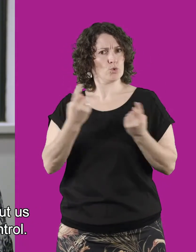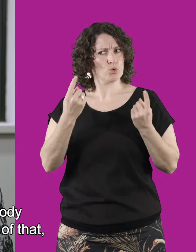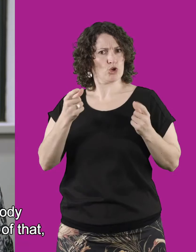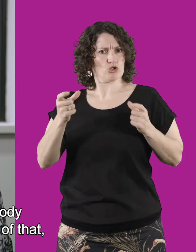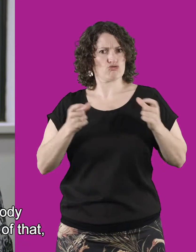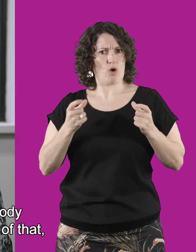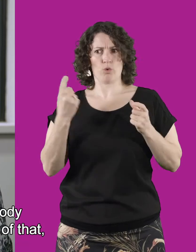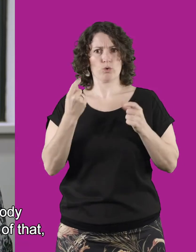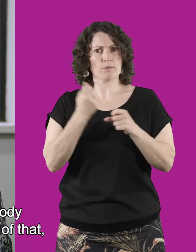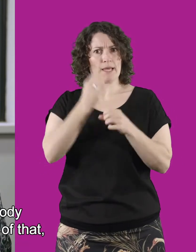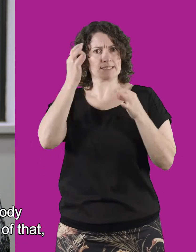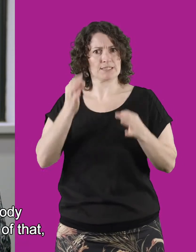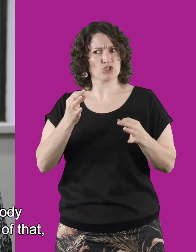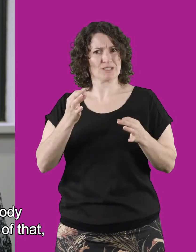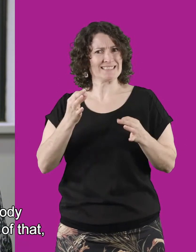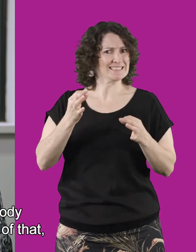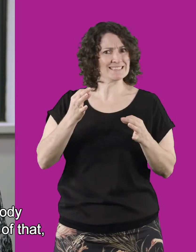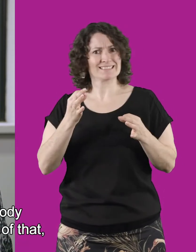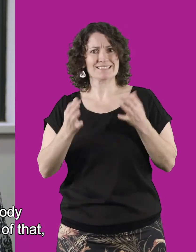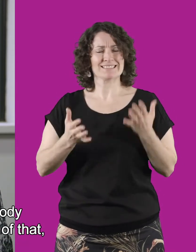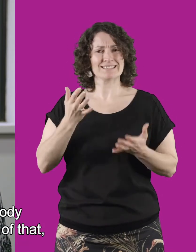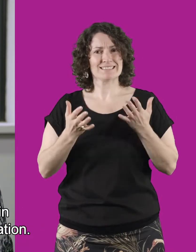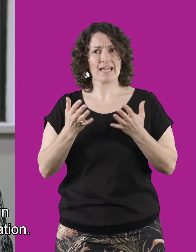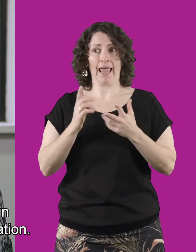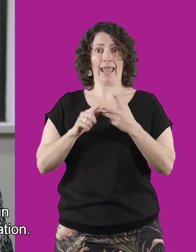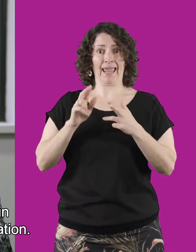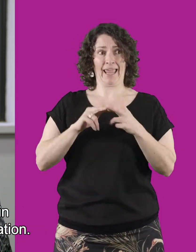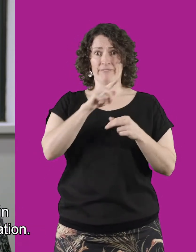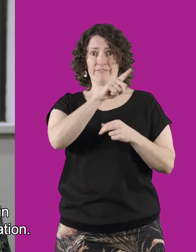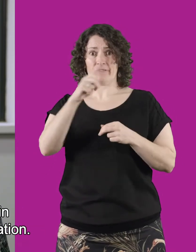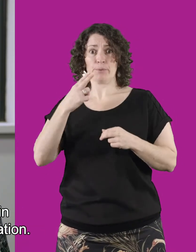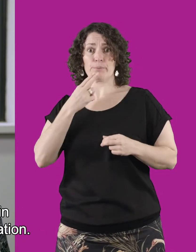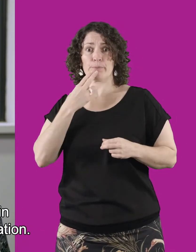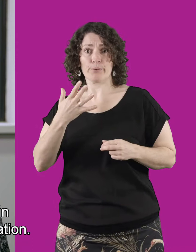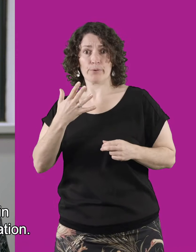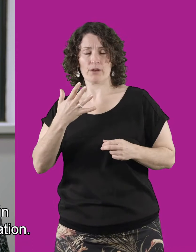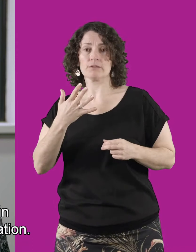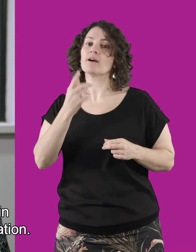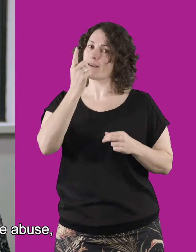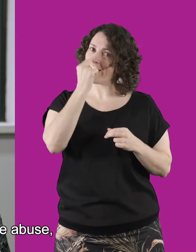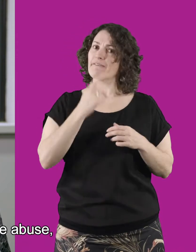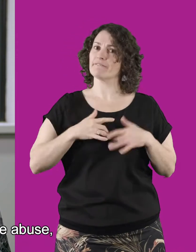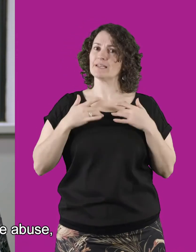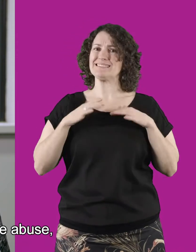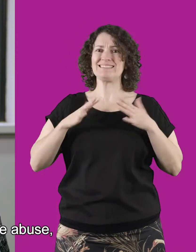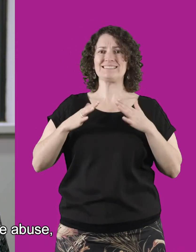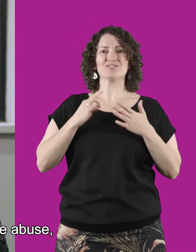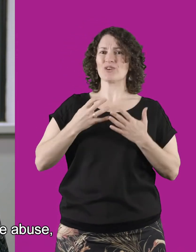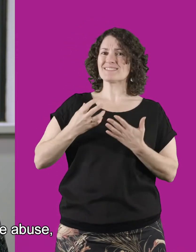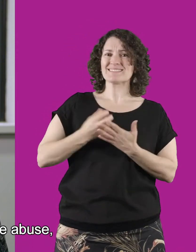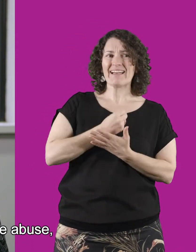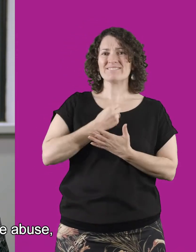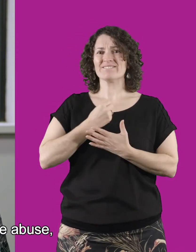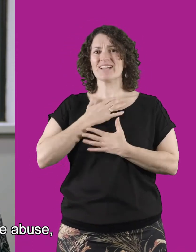control. And if somebody takes advantage of that, then we're in an unsafe situation. We can